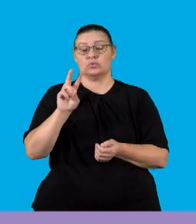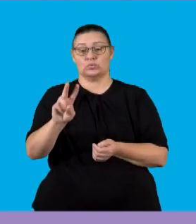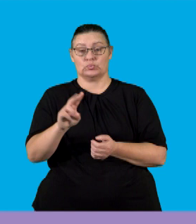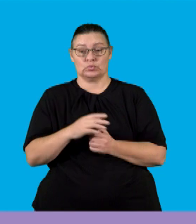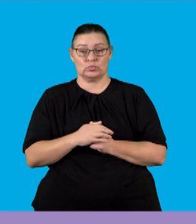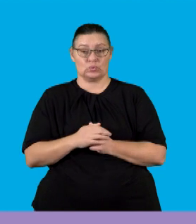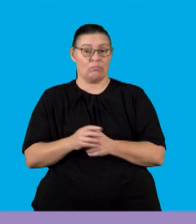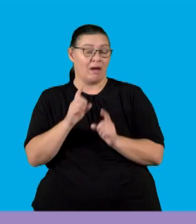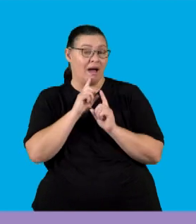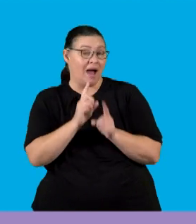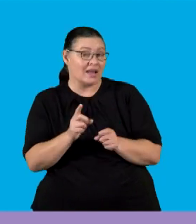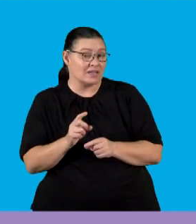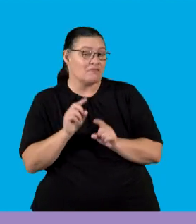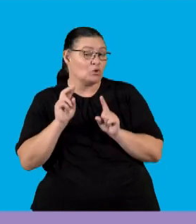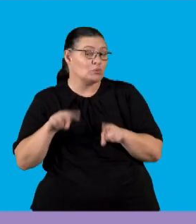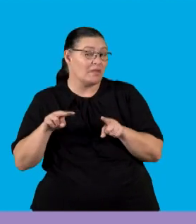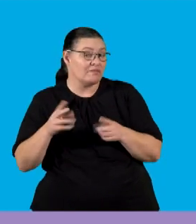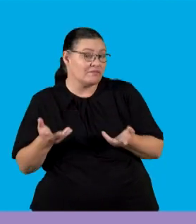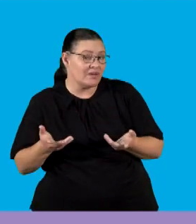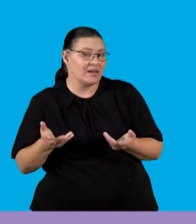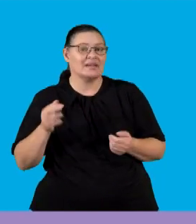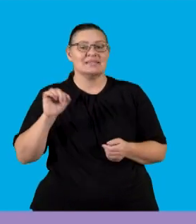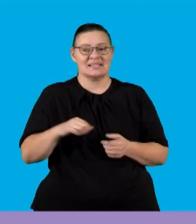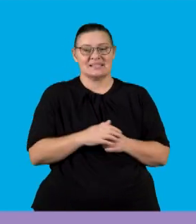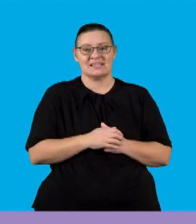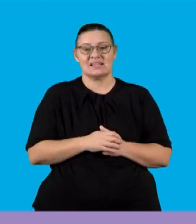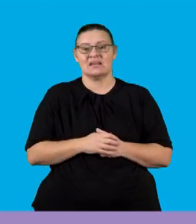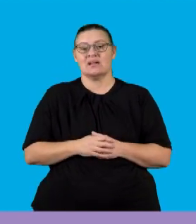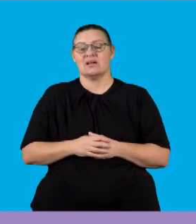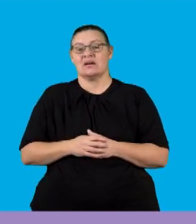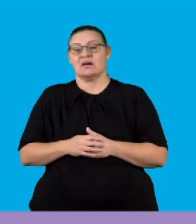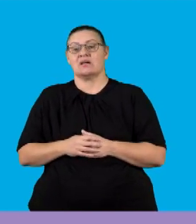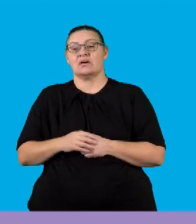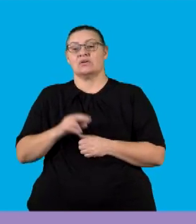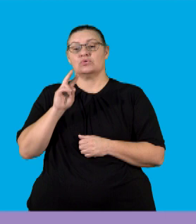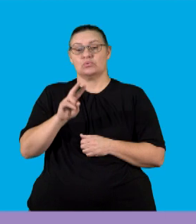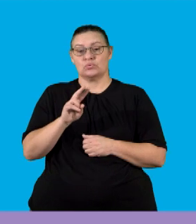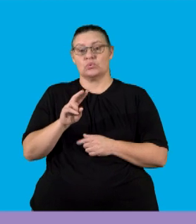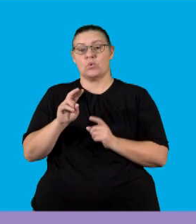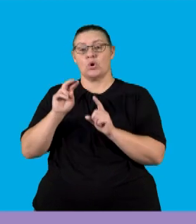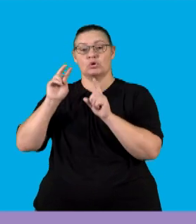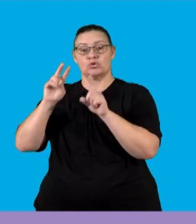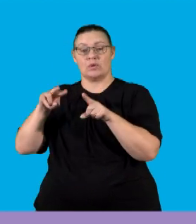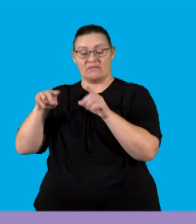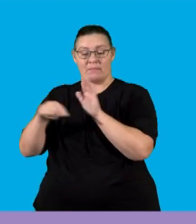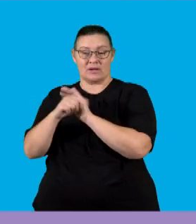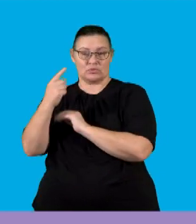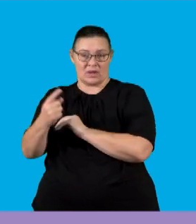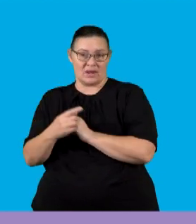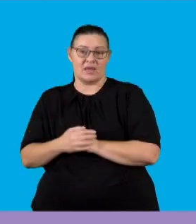1. That is 2 exponent 11. And what answer are you getting on your calculator? If you are